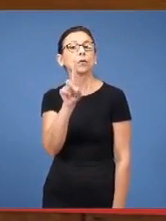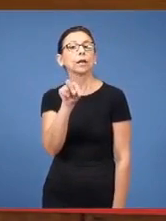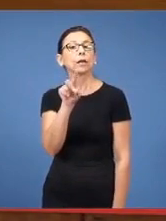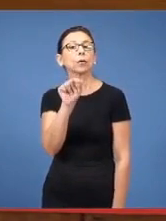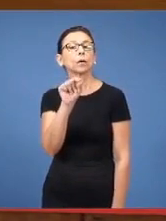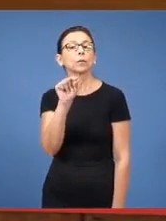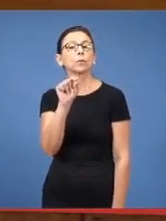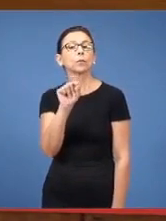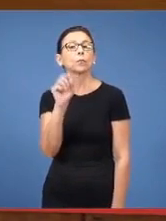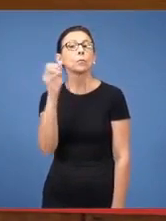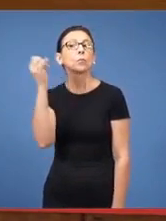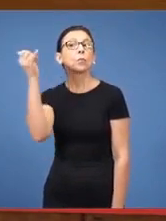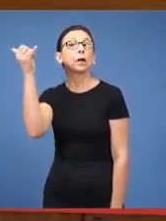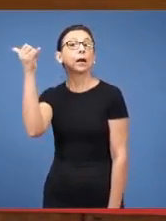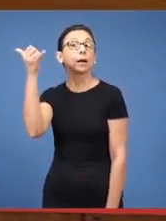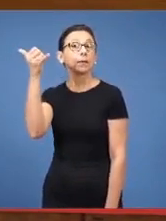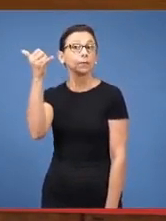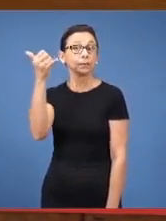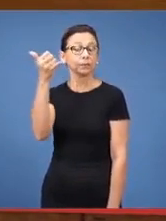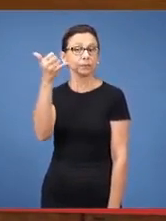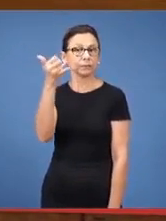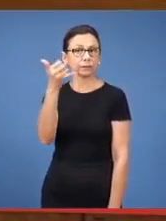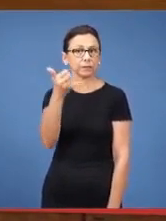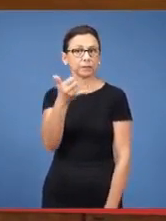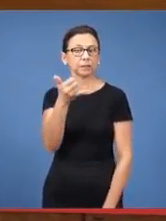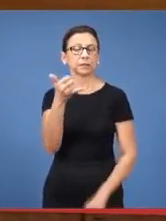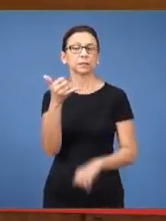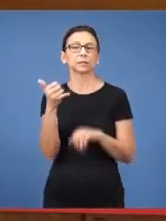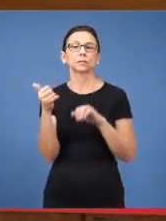This is a warning, a message.